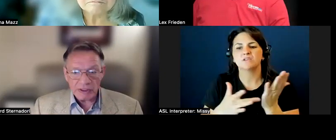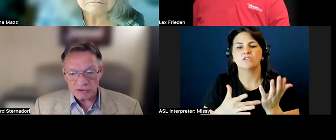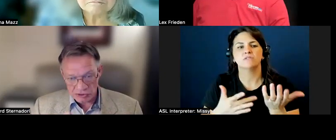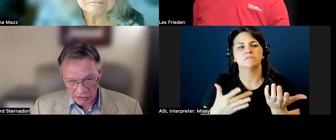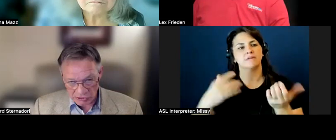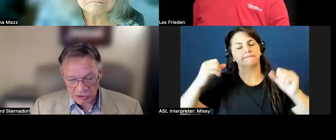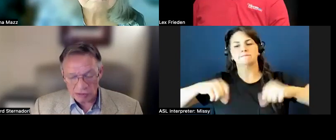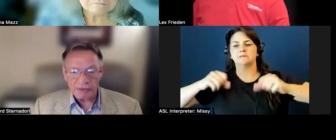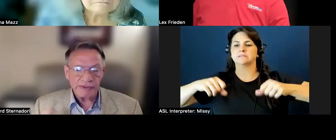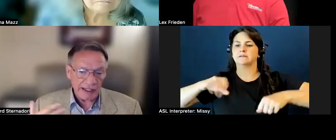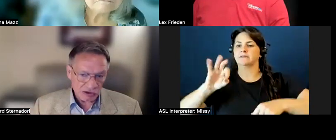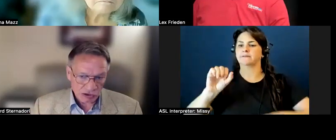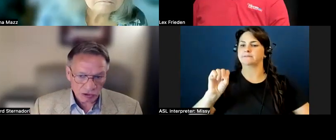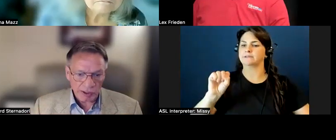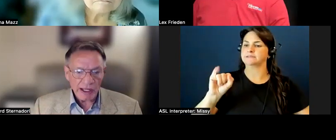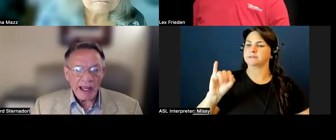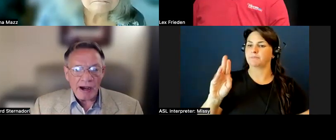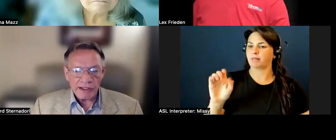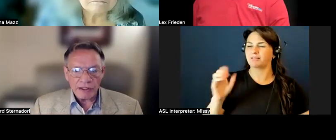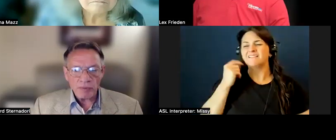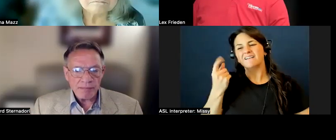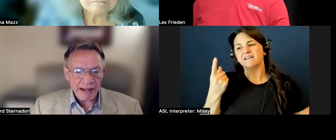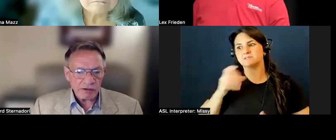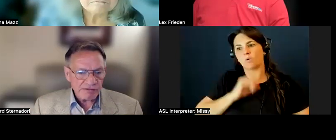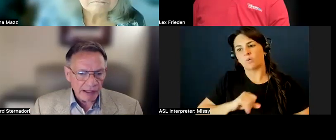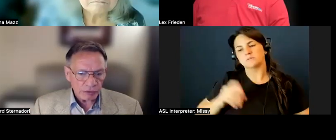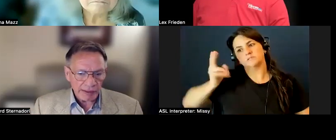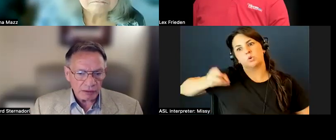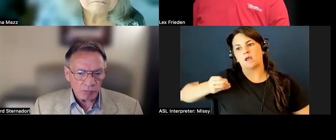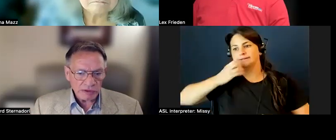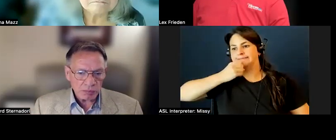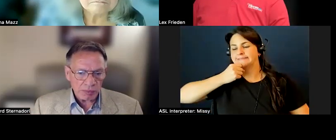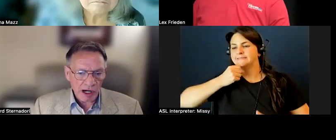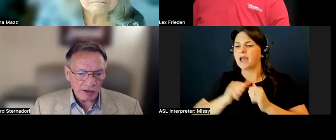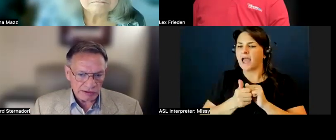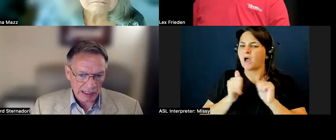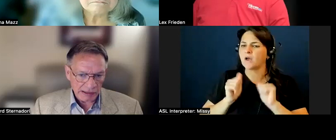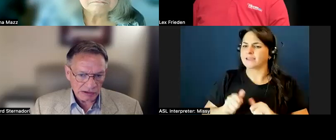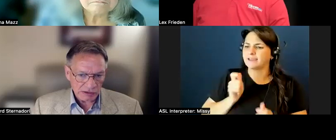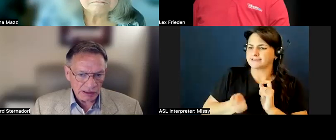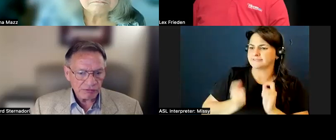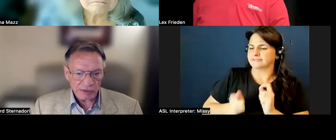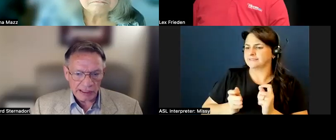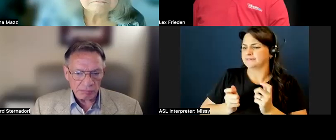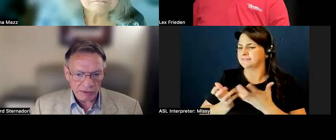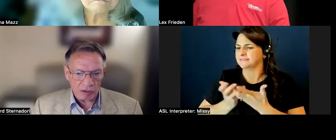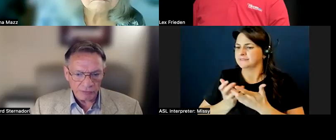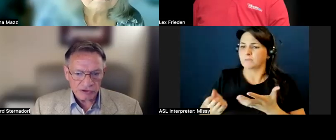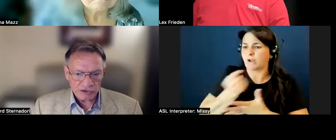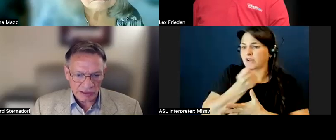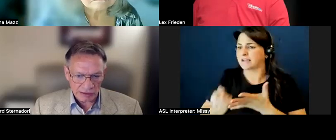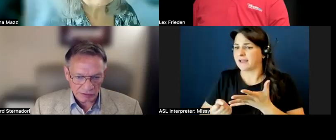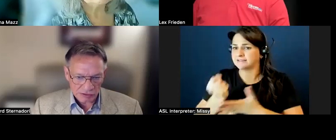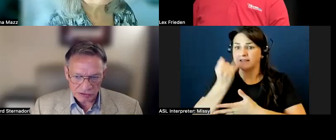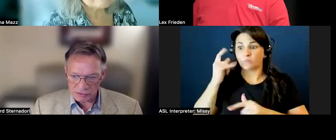infeasibility because it's an existing building and it's historic. How can we better evaluate what to prioritize if we can't meet all